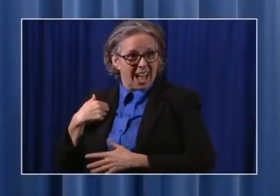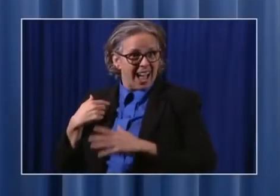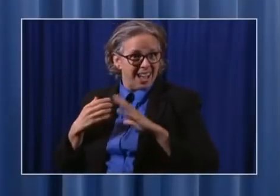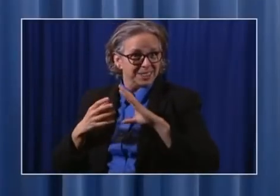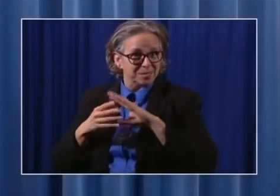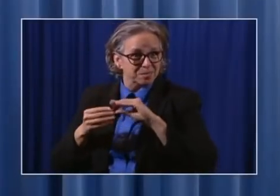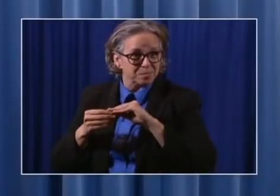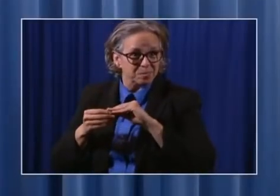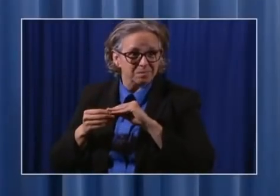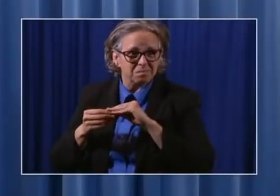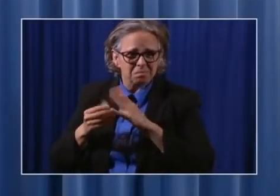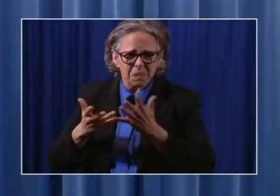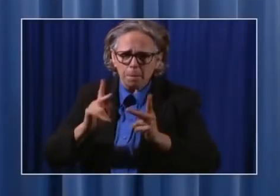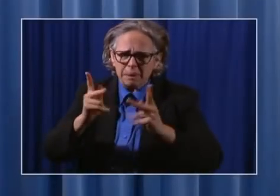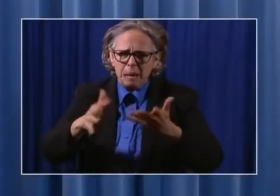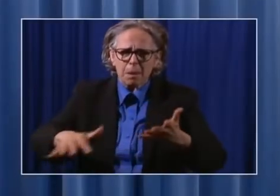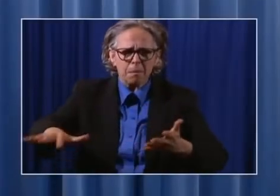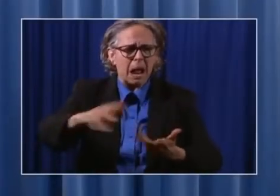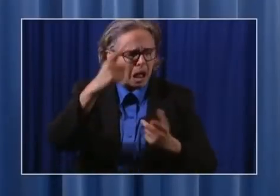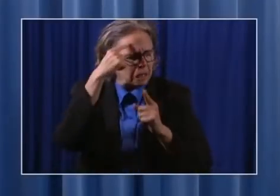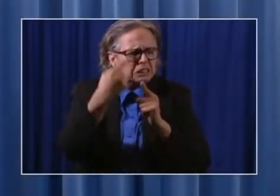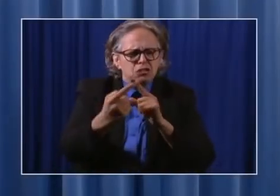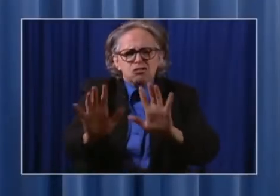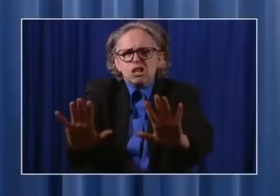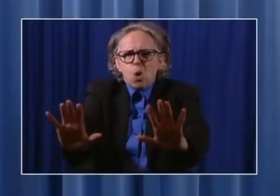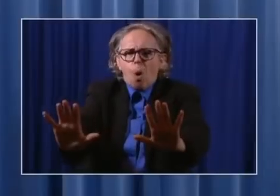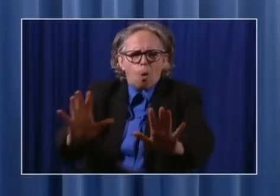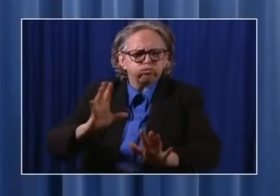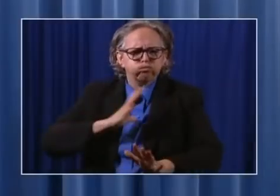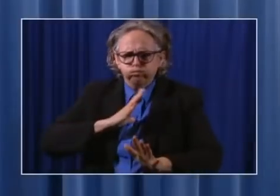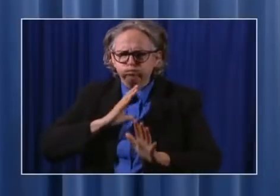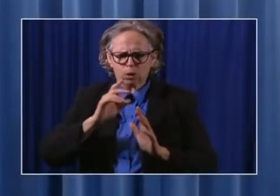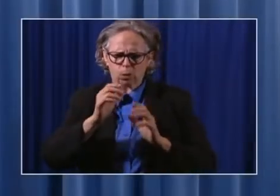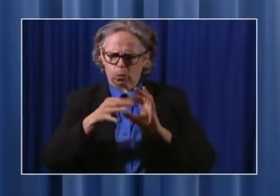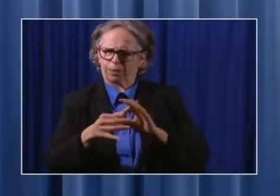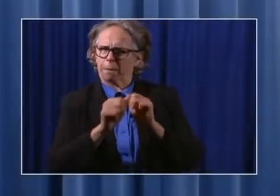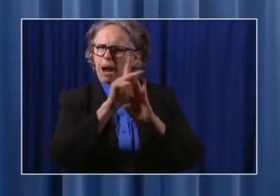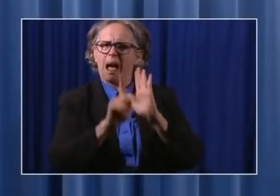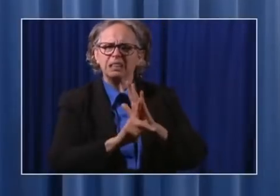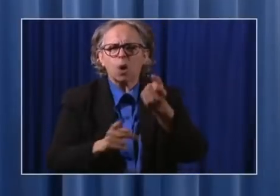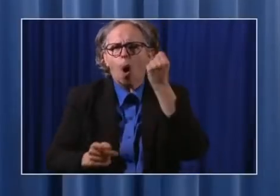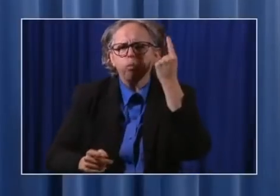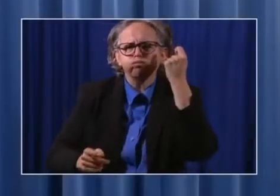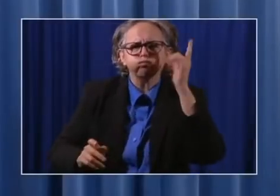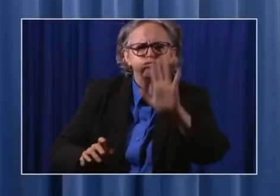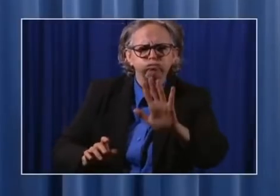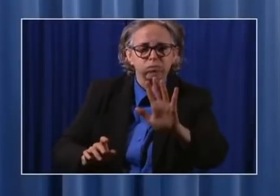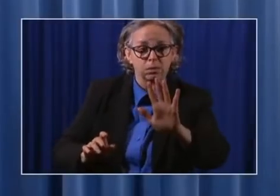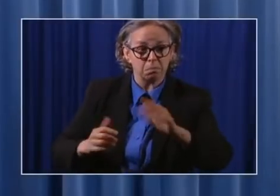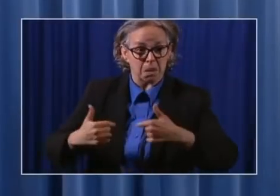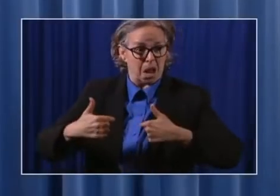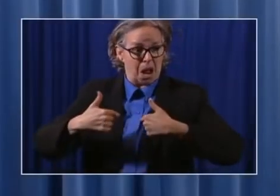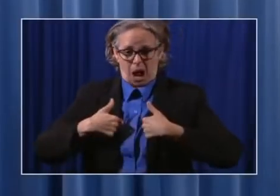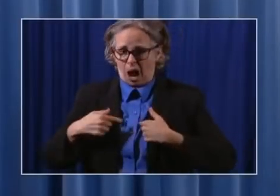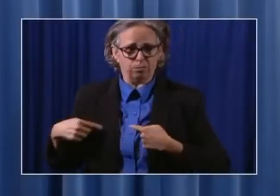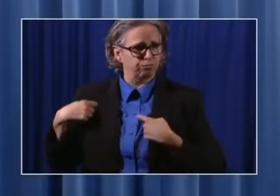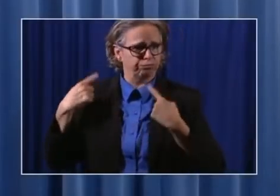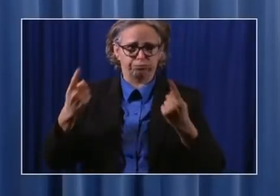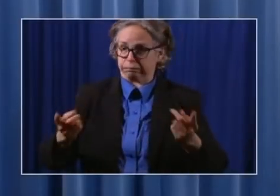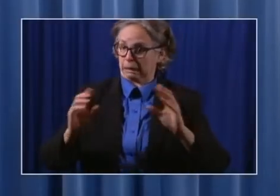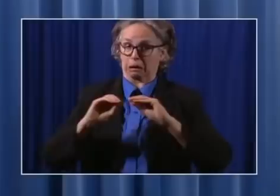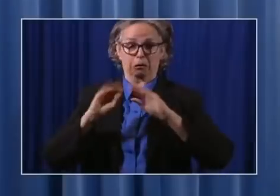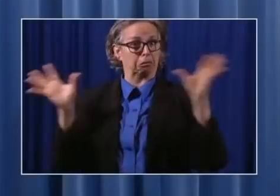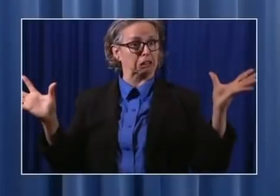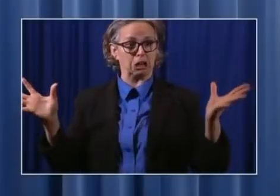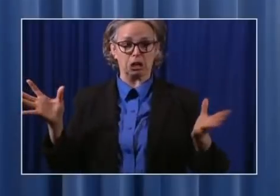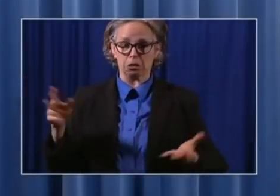disagree about what that policy should be. I made it very clear, I've made it very clear for